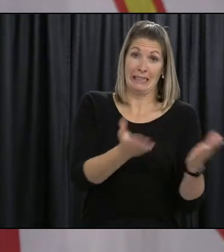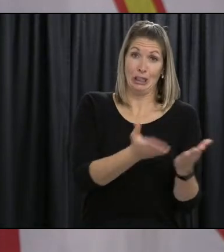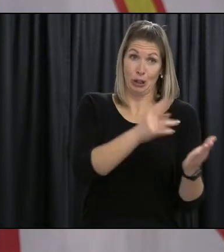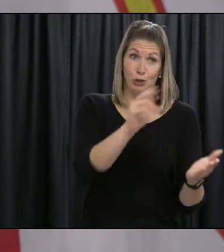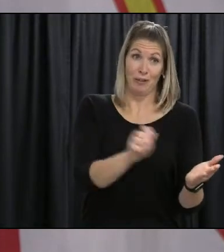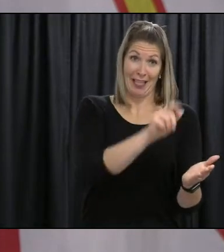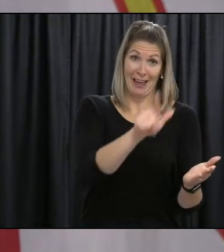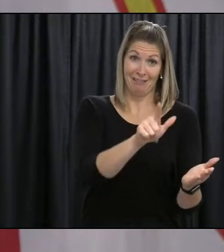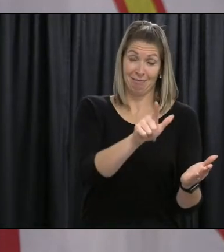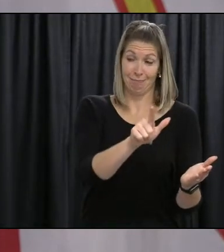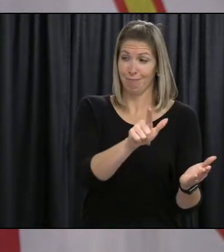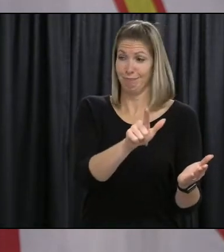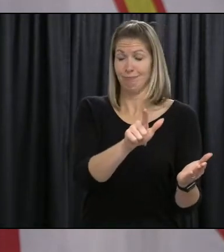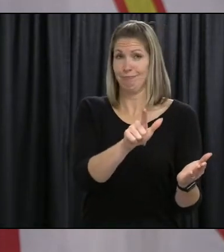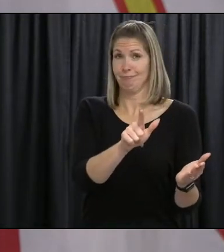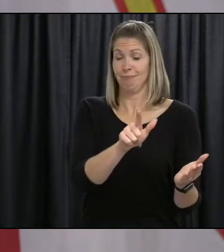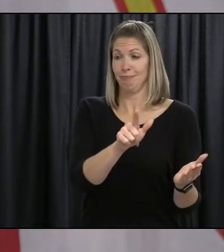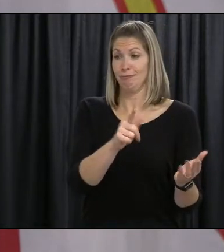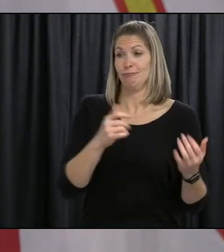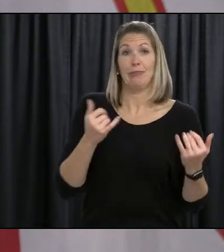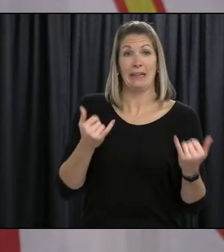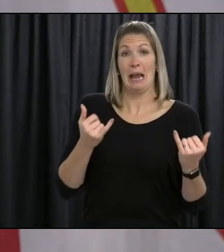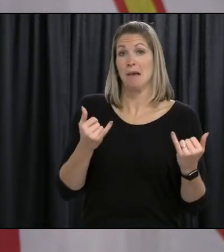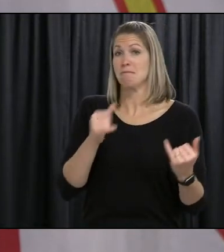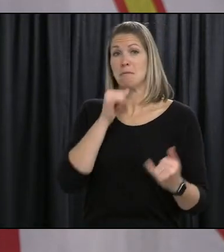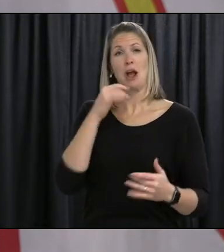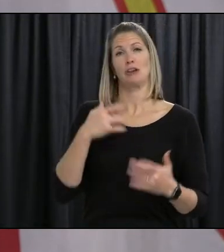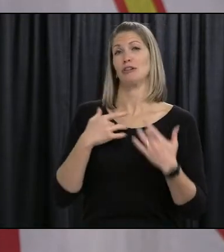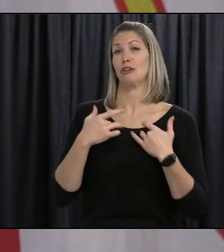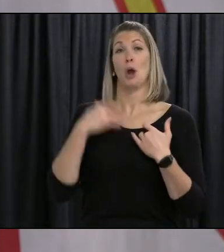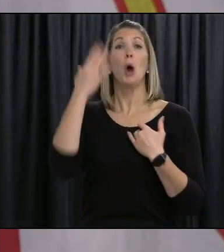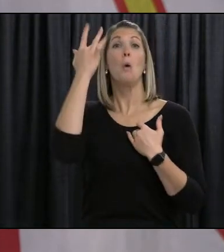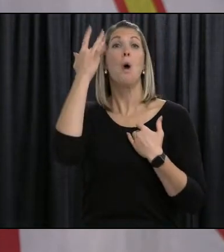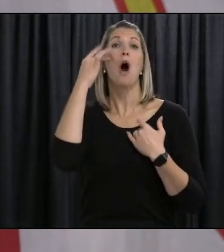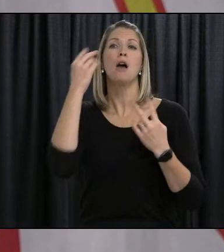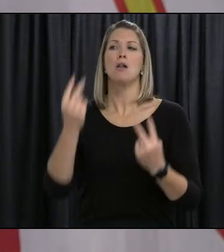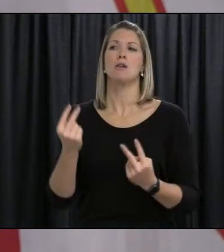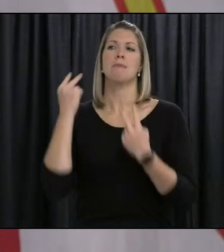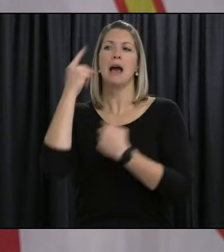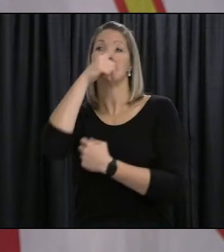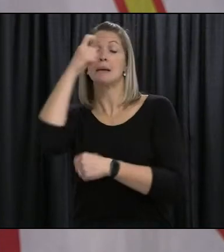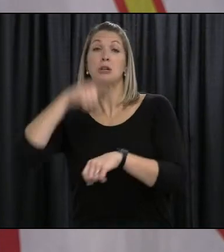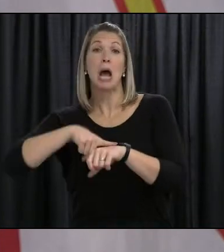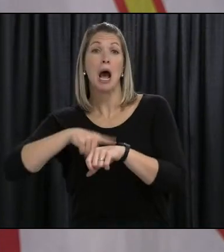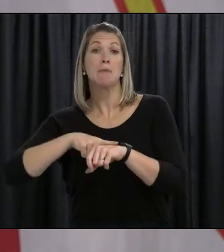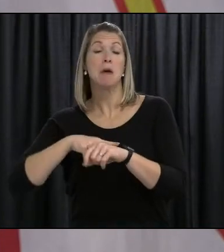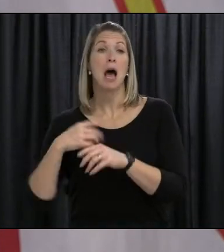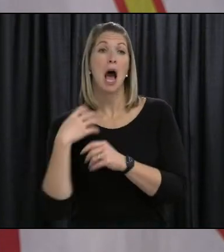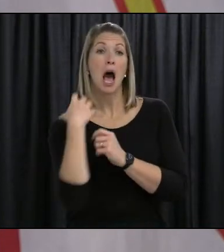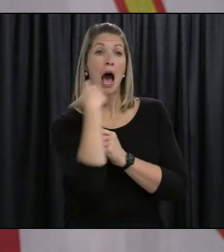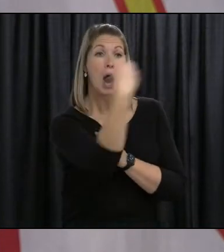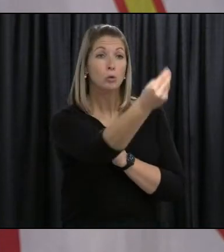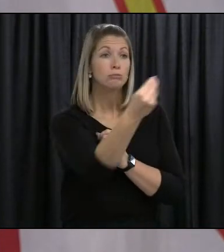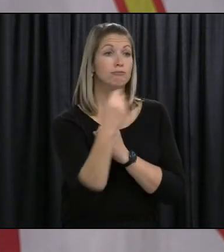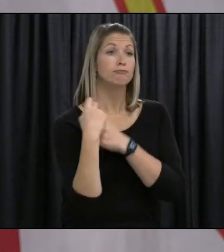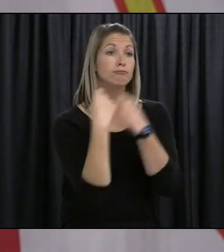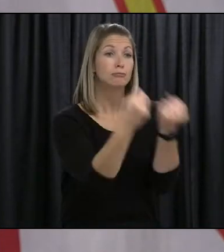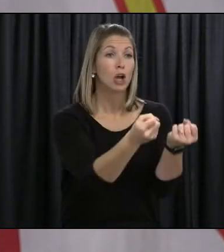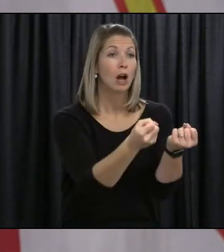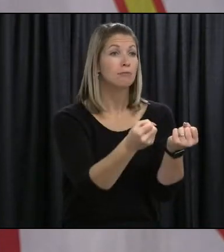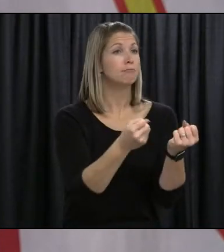good success with that over the summer. And so as long as people are following public health advice, as long